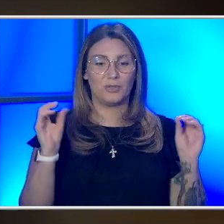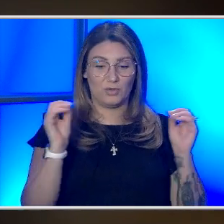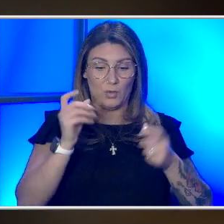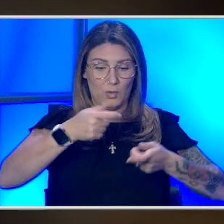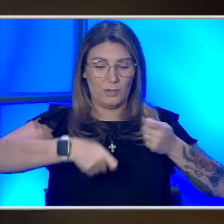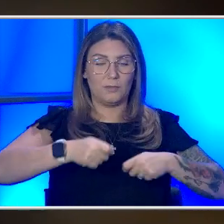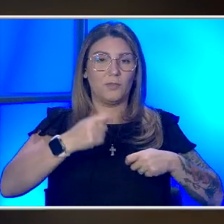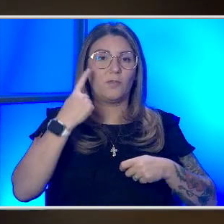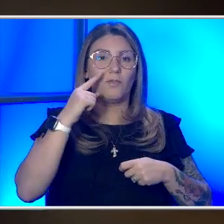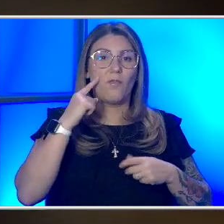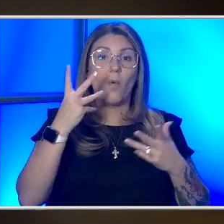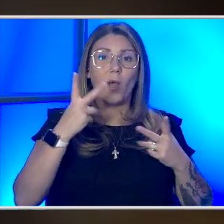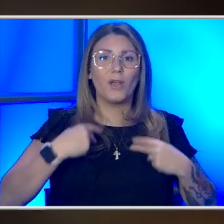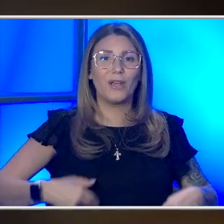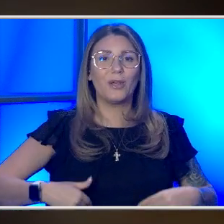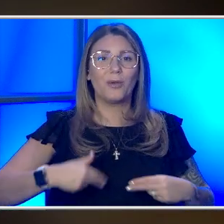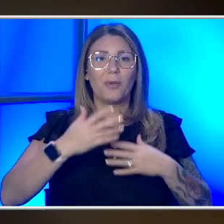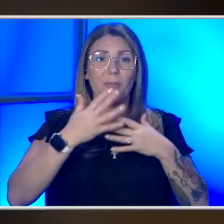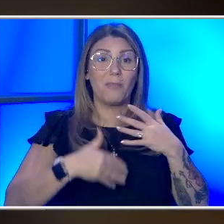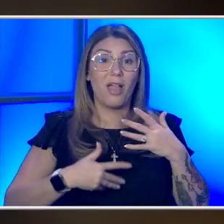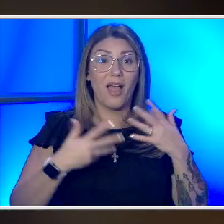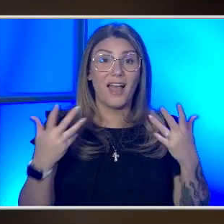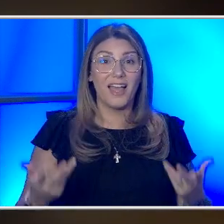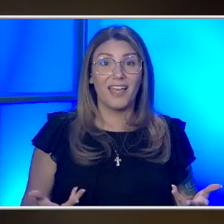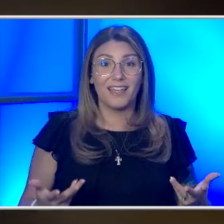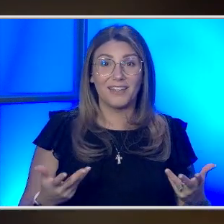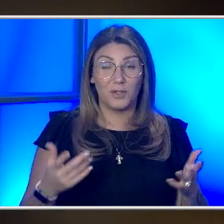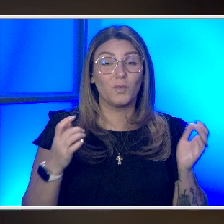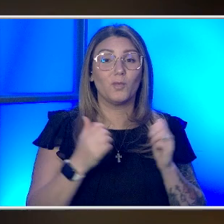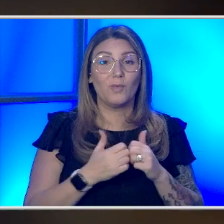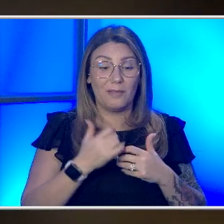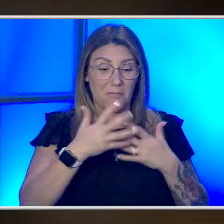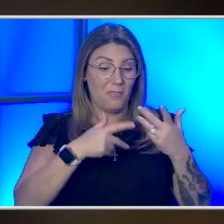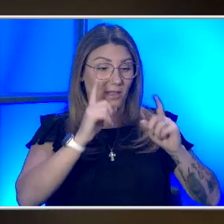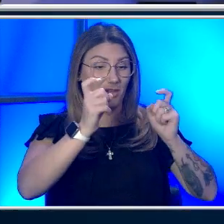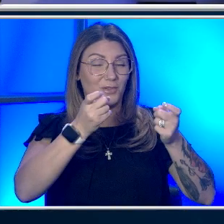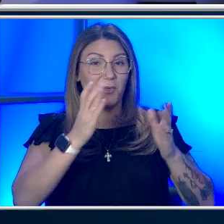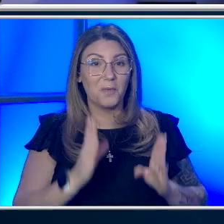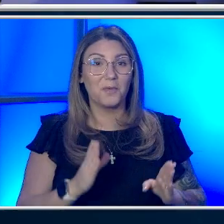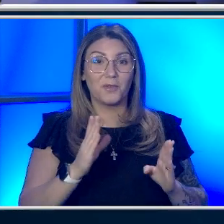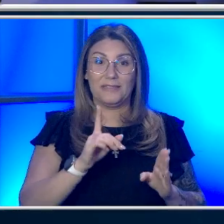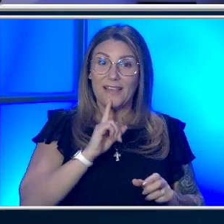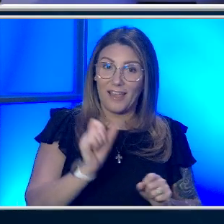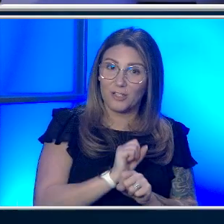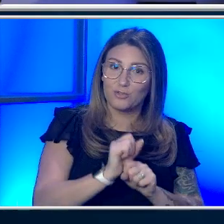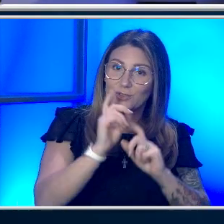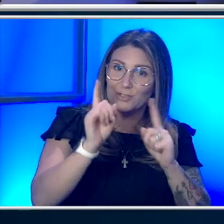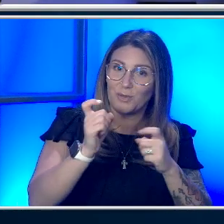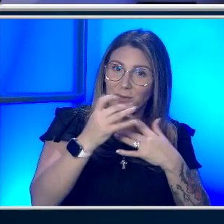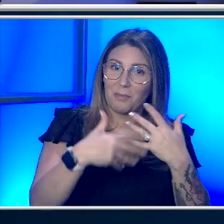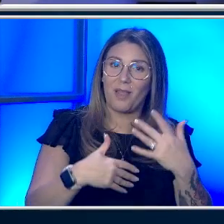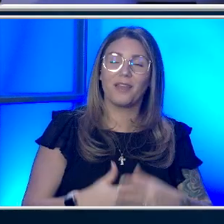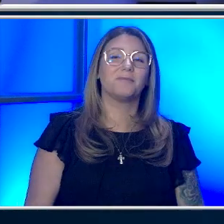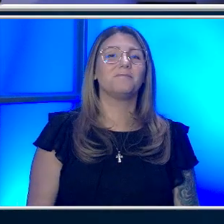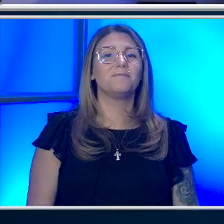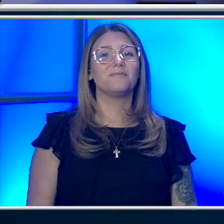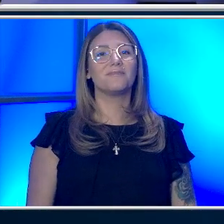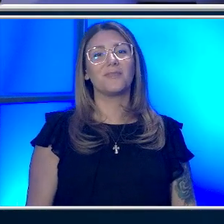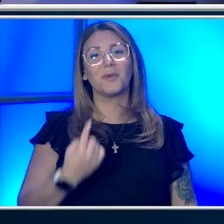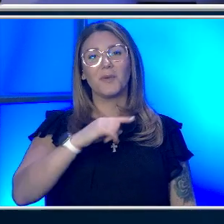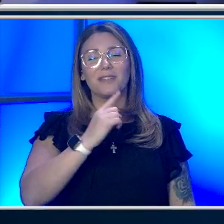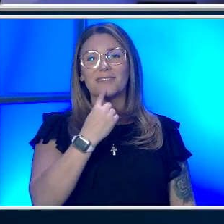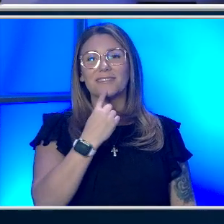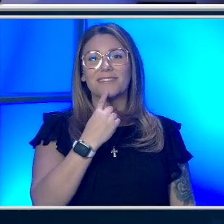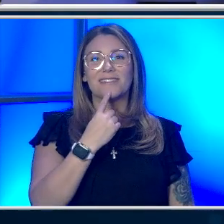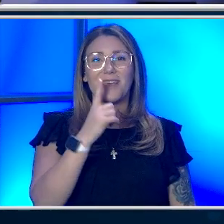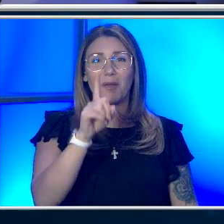way we're able to obtain that is with blood donors coming in the door and donating that blood. And as we said up the top of the show, 1 hour, and it makes